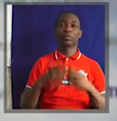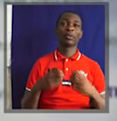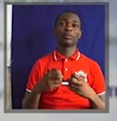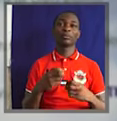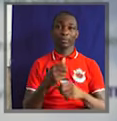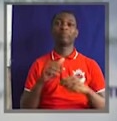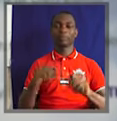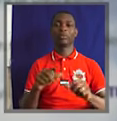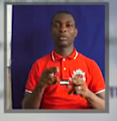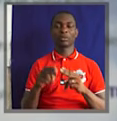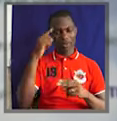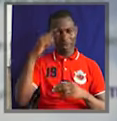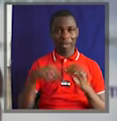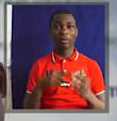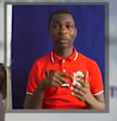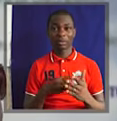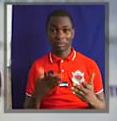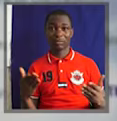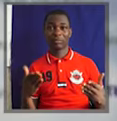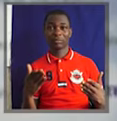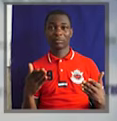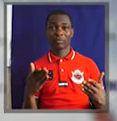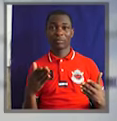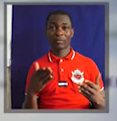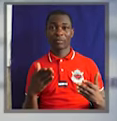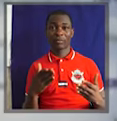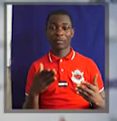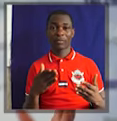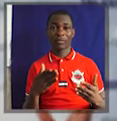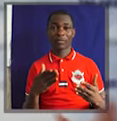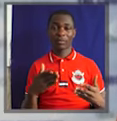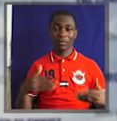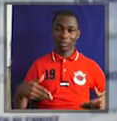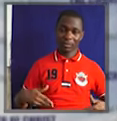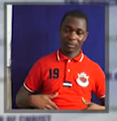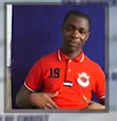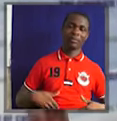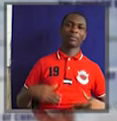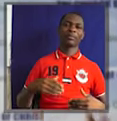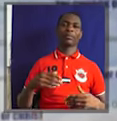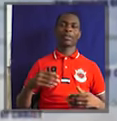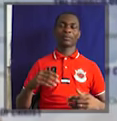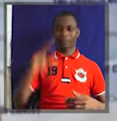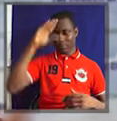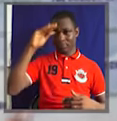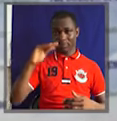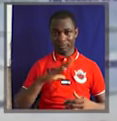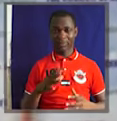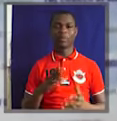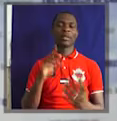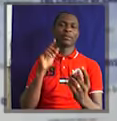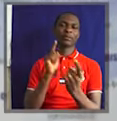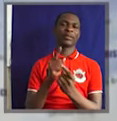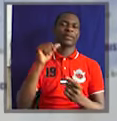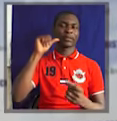problem. Junior may be home. Abrante awa kuhuna babawa. Oh me do e